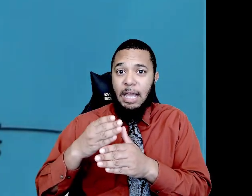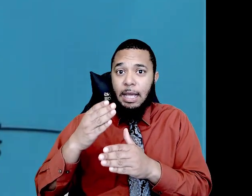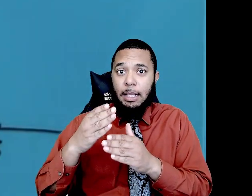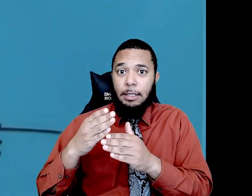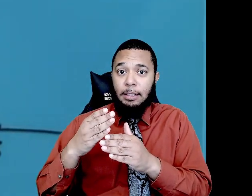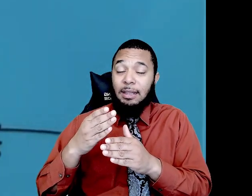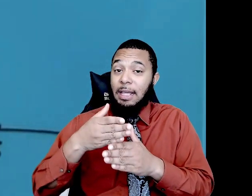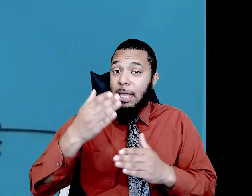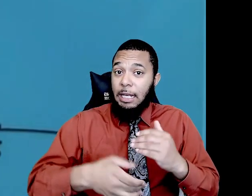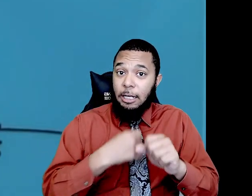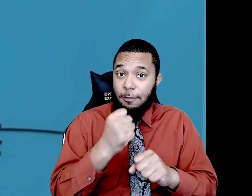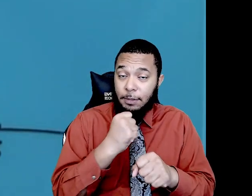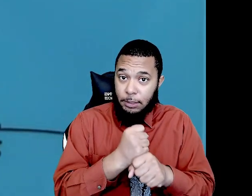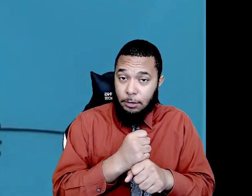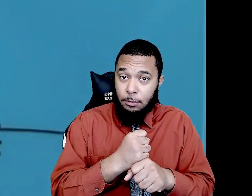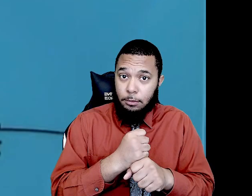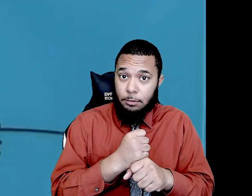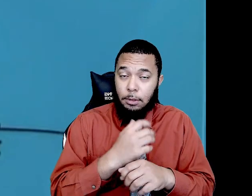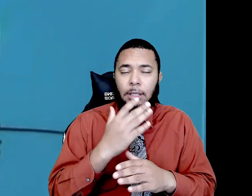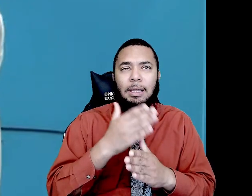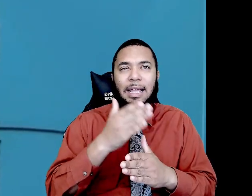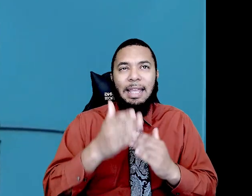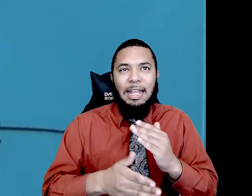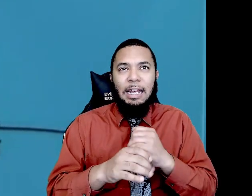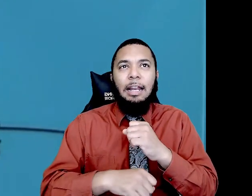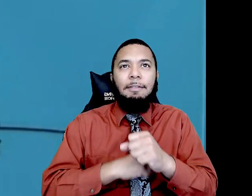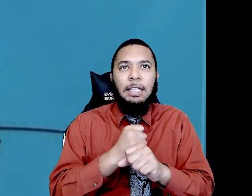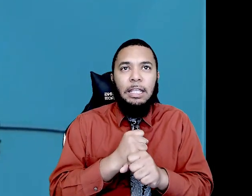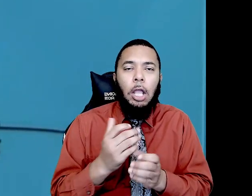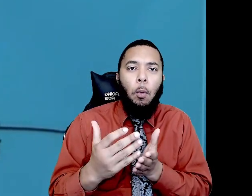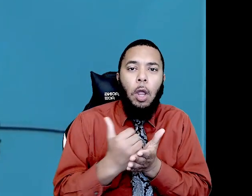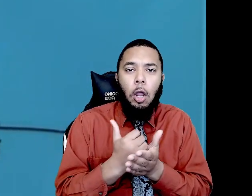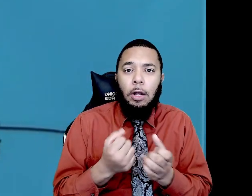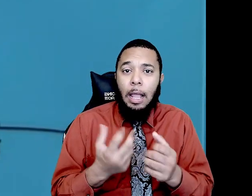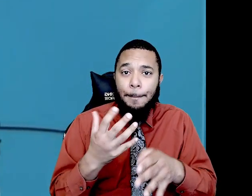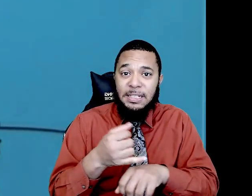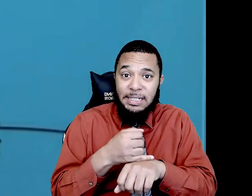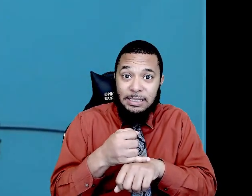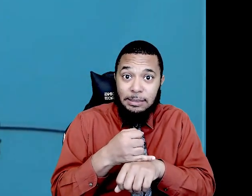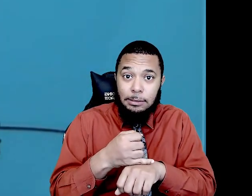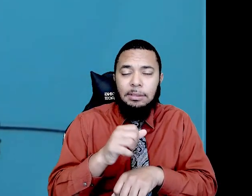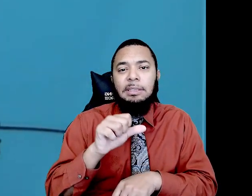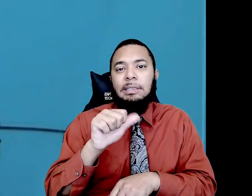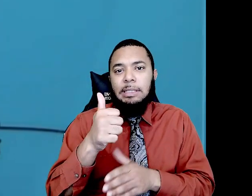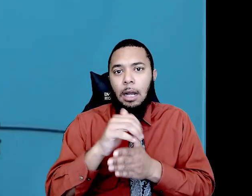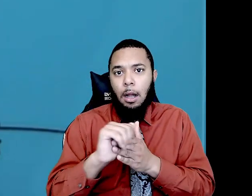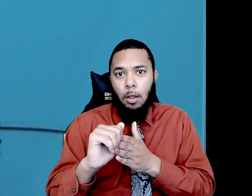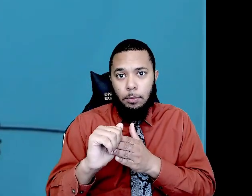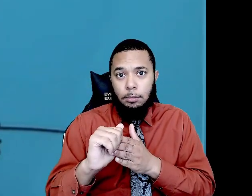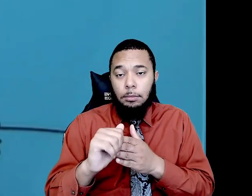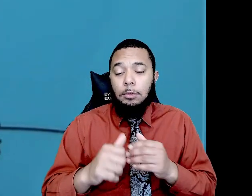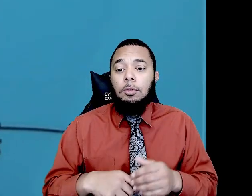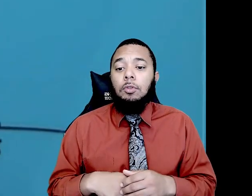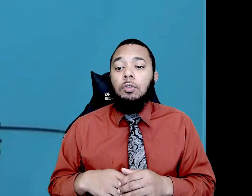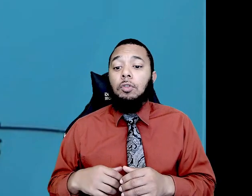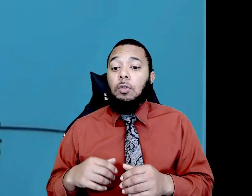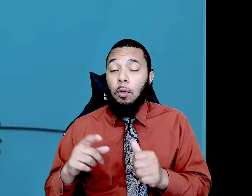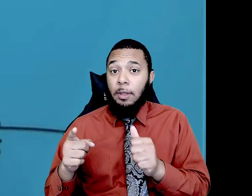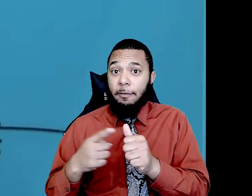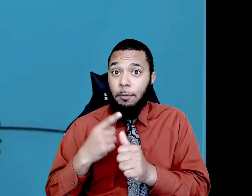we get 10% more, right? 10% of 100 is 10. So at the end of year one, we will be